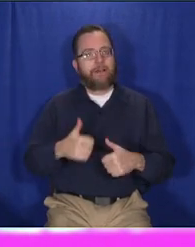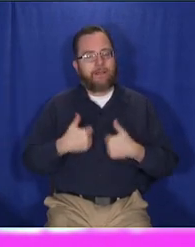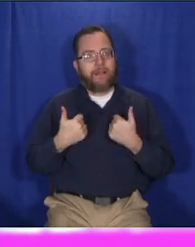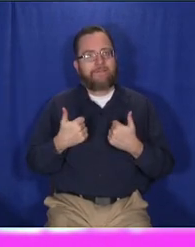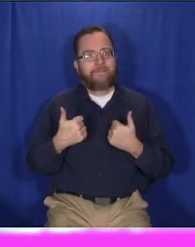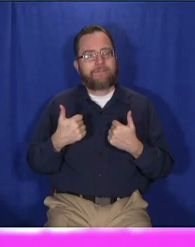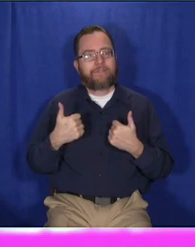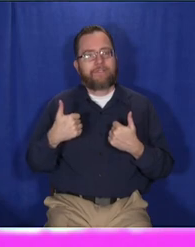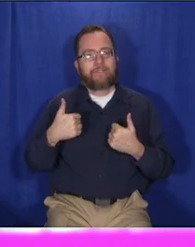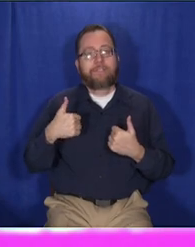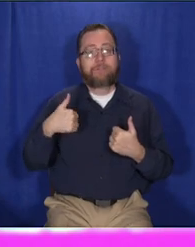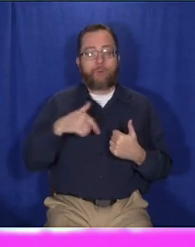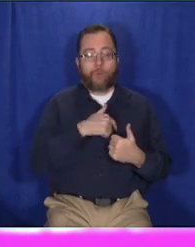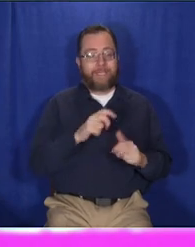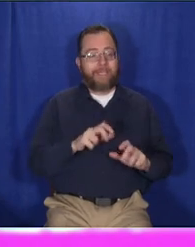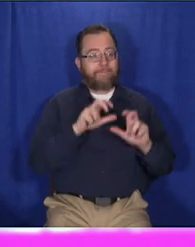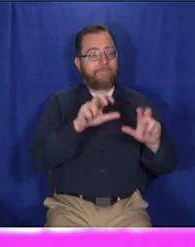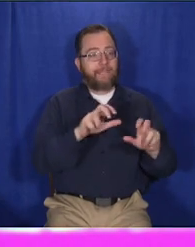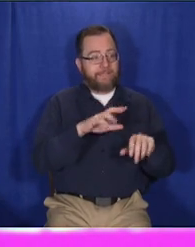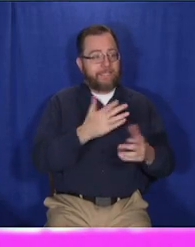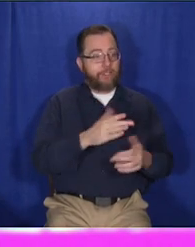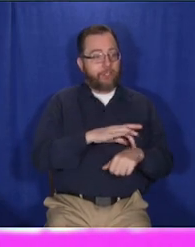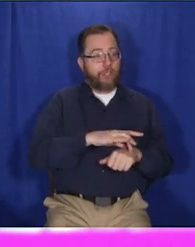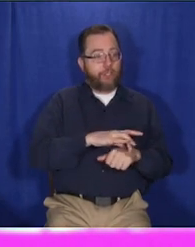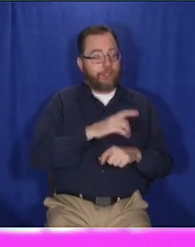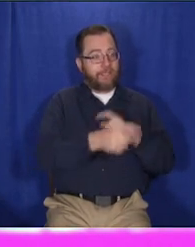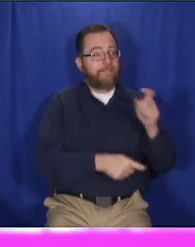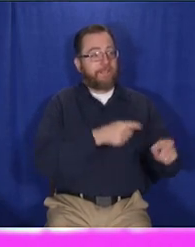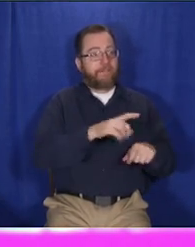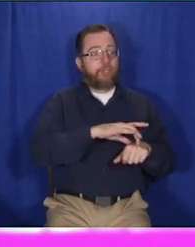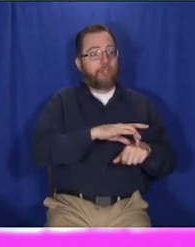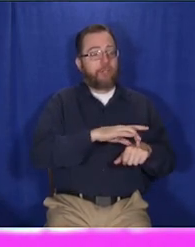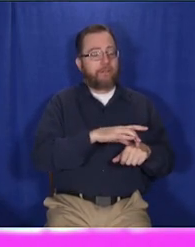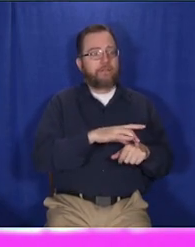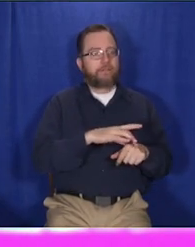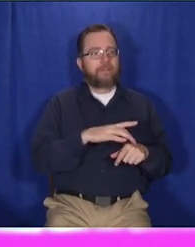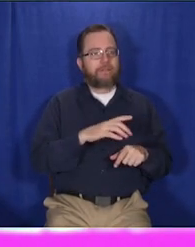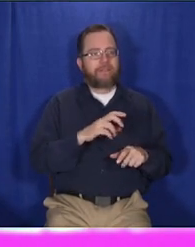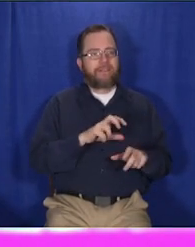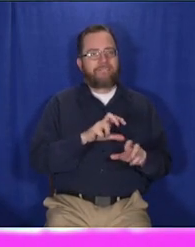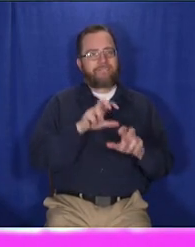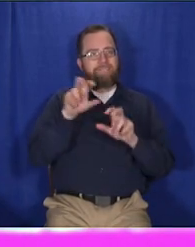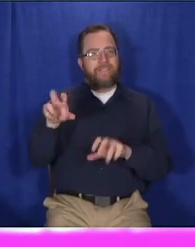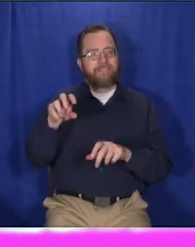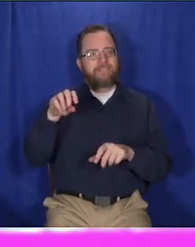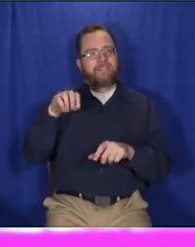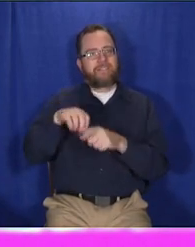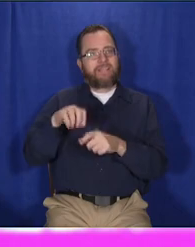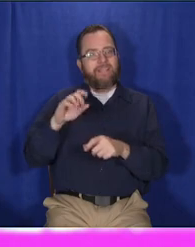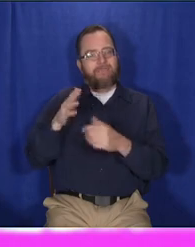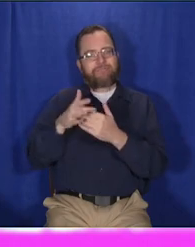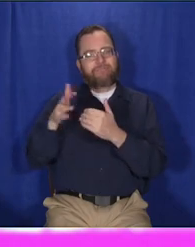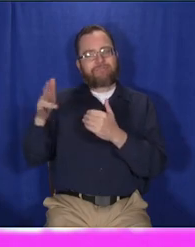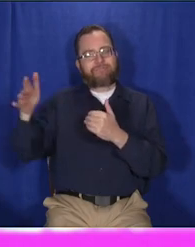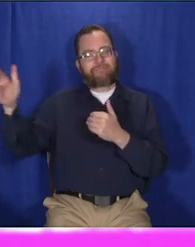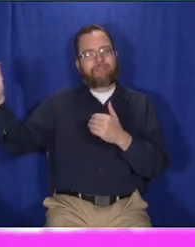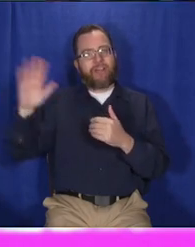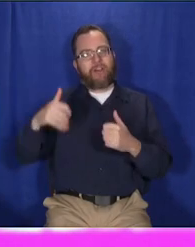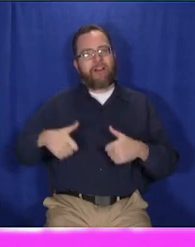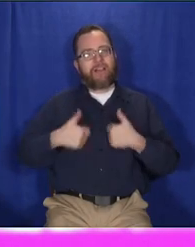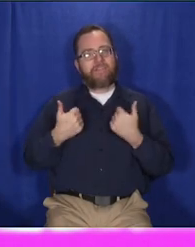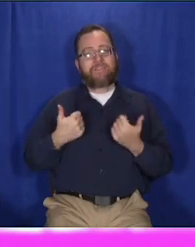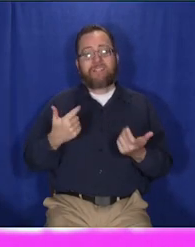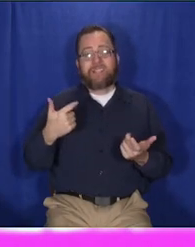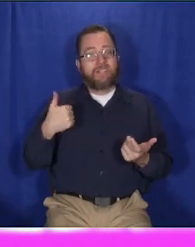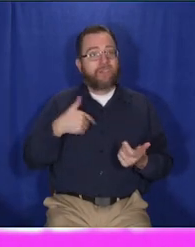enjoy it at the end of our life. But the Bible is very clear that this 70, 80, 30 years, we don't